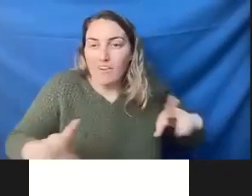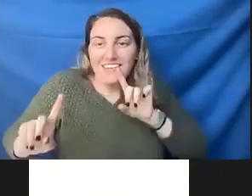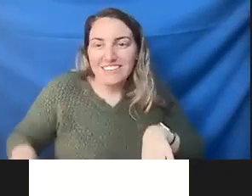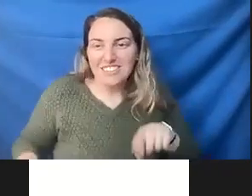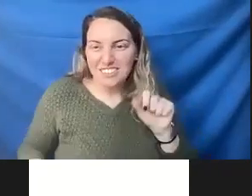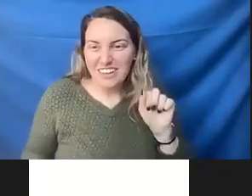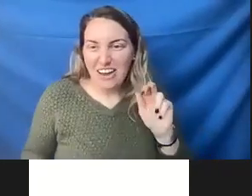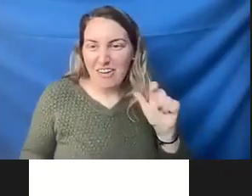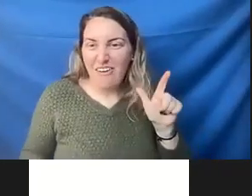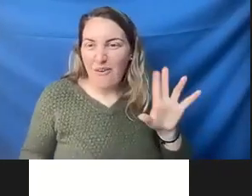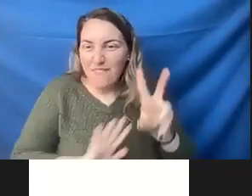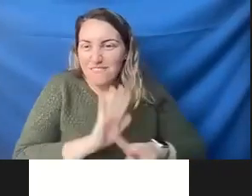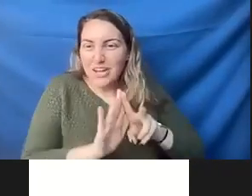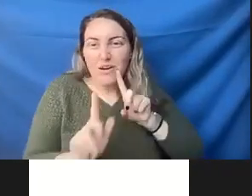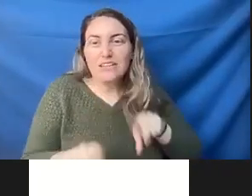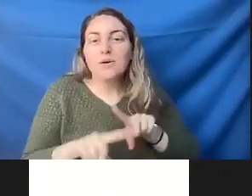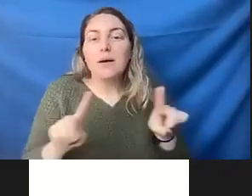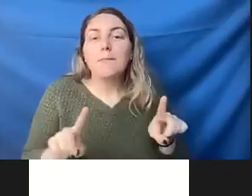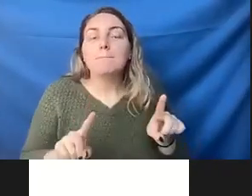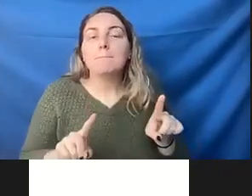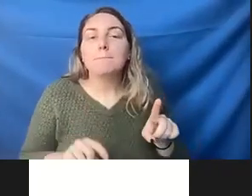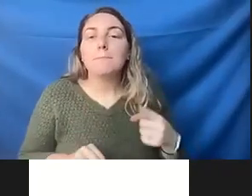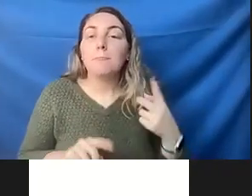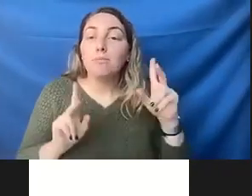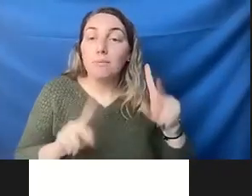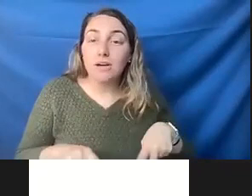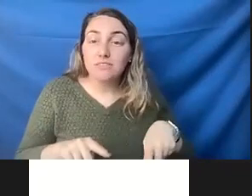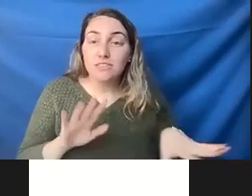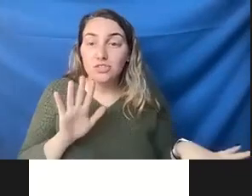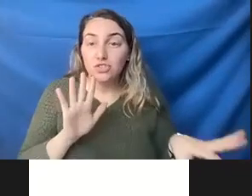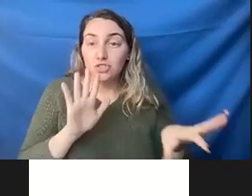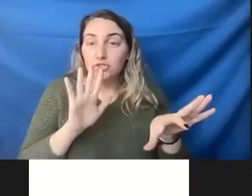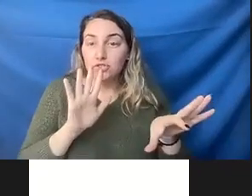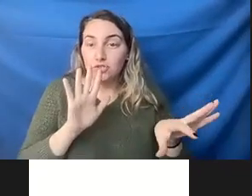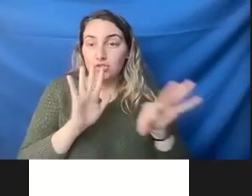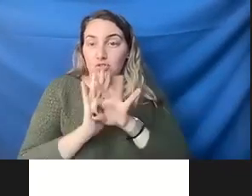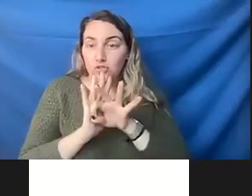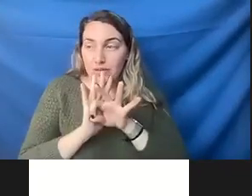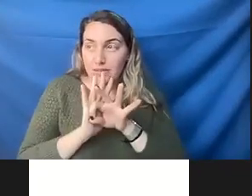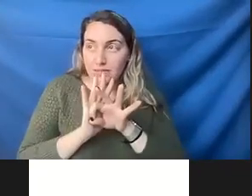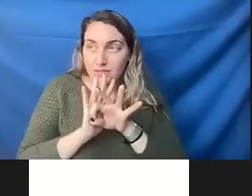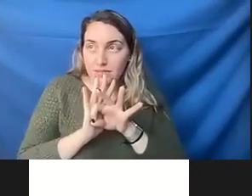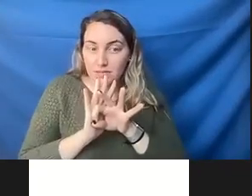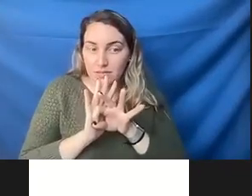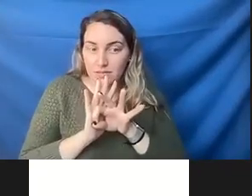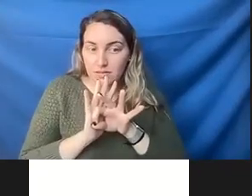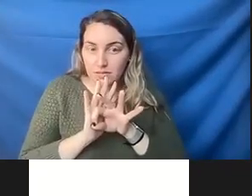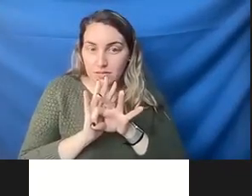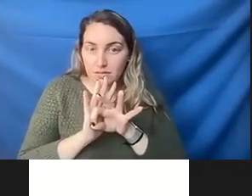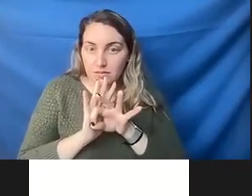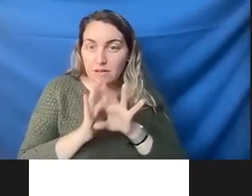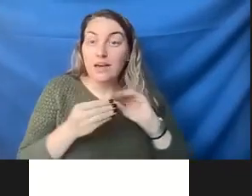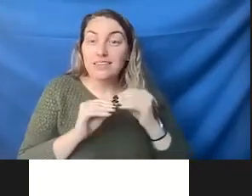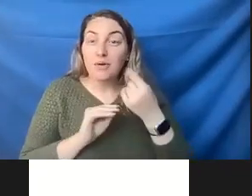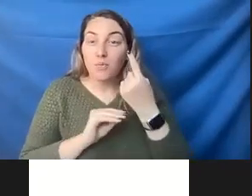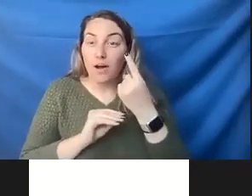Ariel showed. So does the choice that a person made for 1 get eliminated on the second screen on the BMD? And